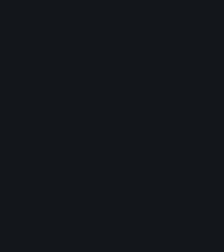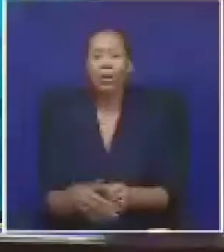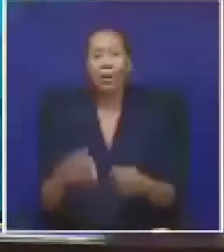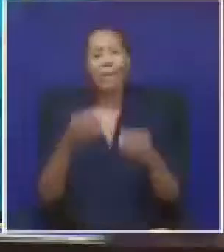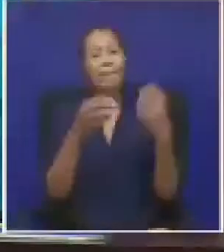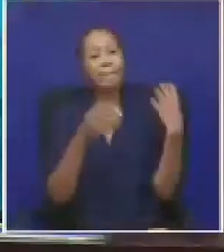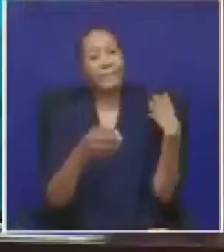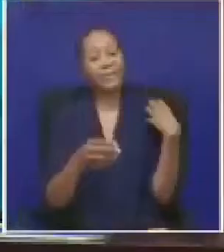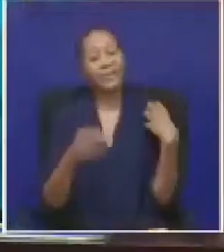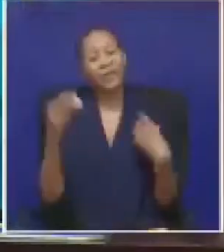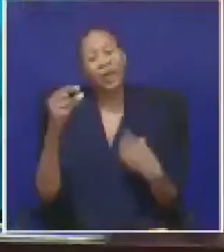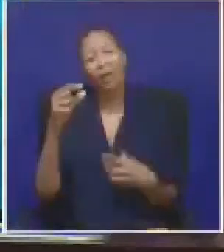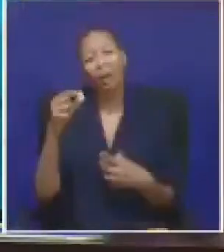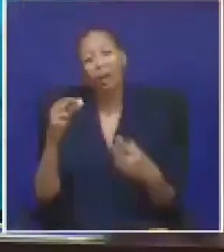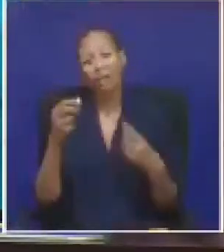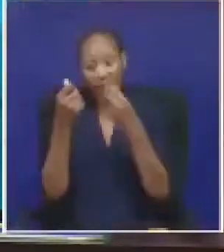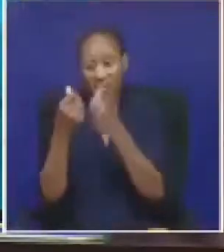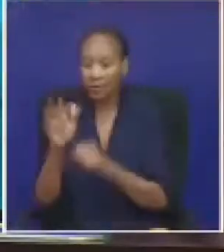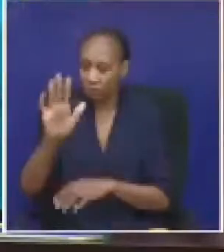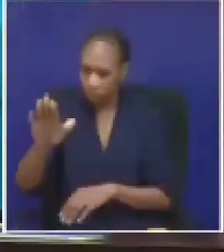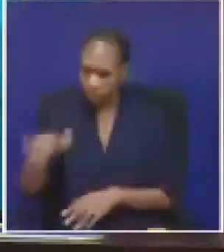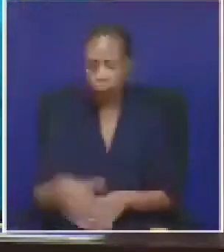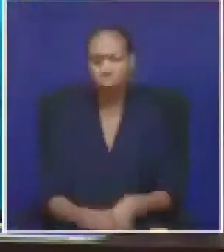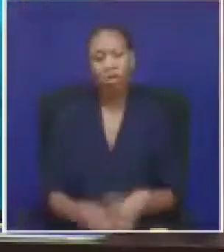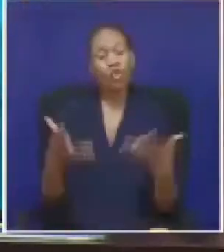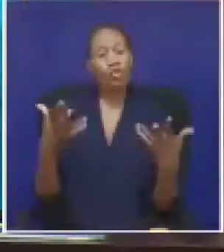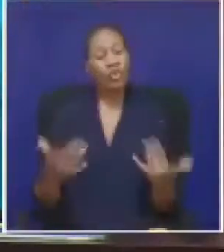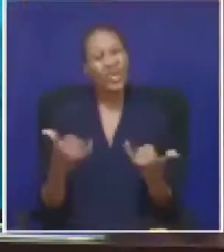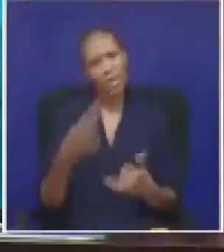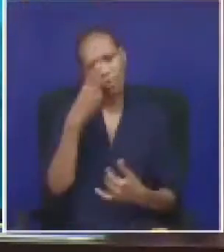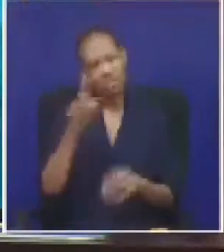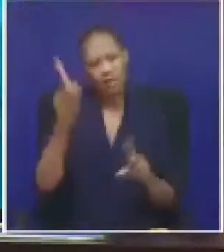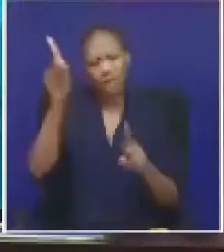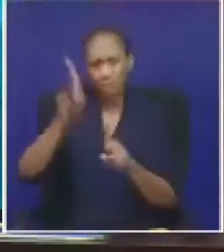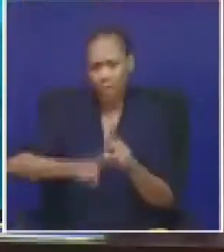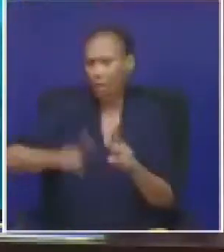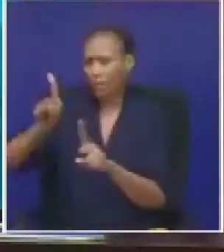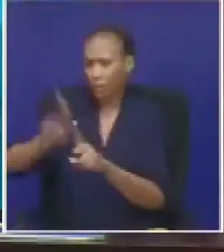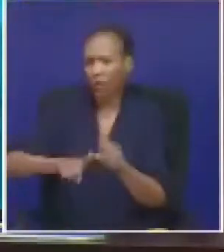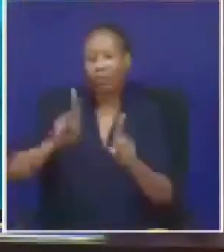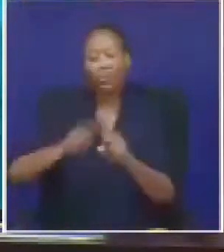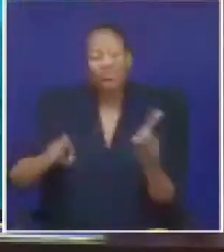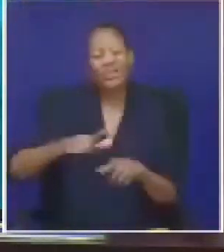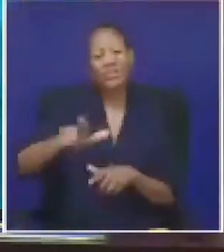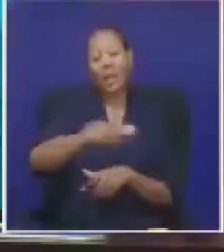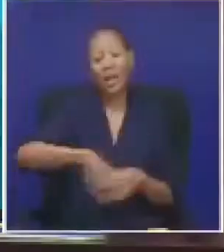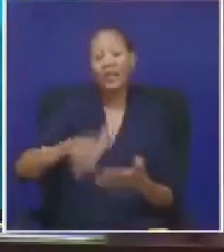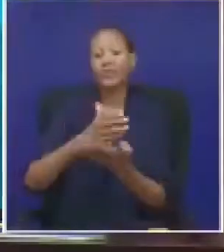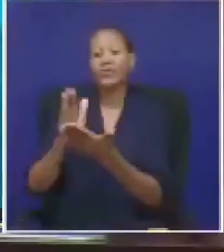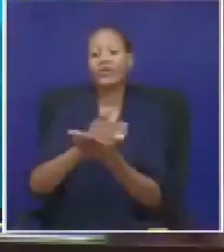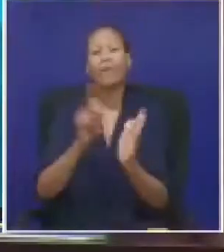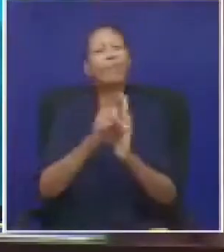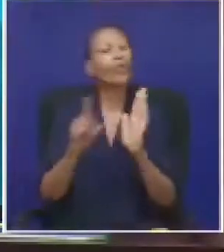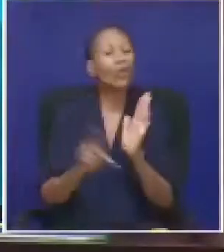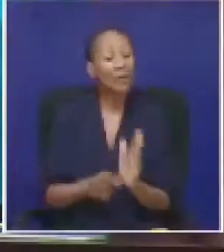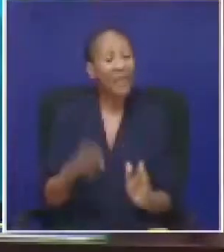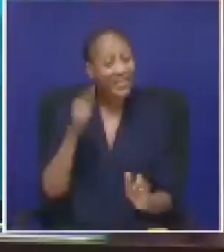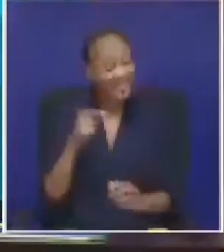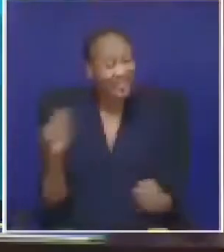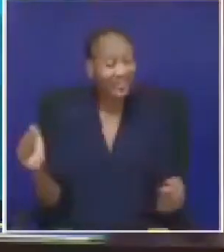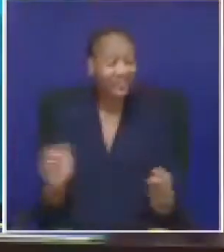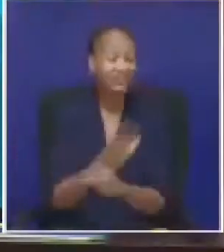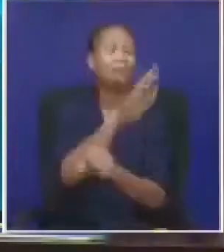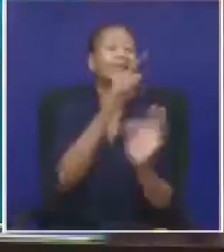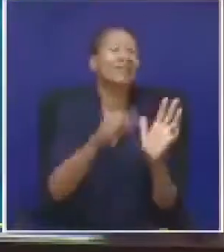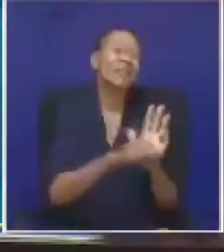Minister Kodongane, which have led to the failure of various land reform programs that negatively impacted